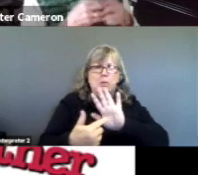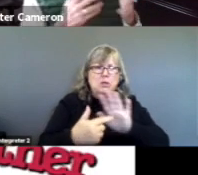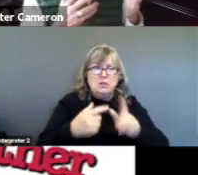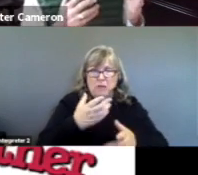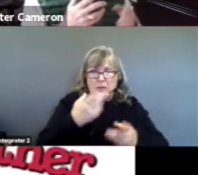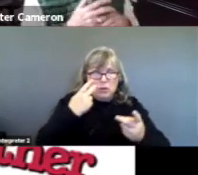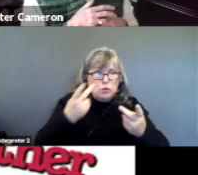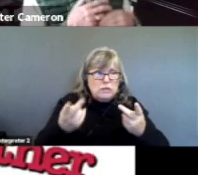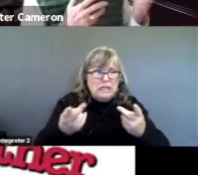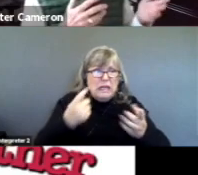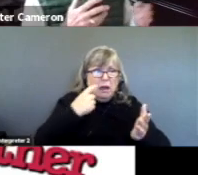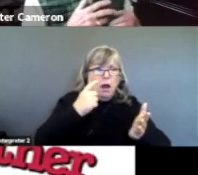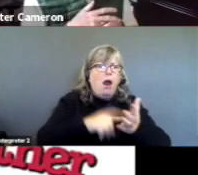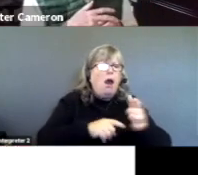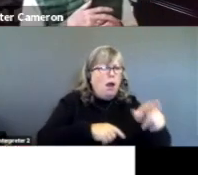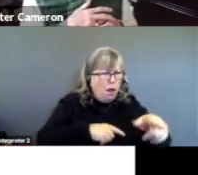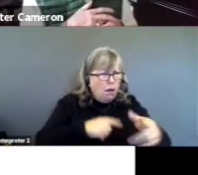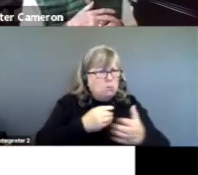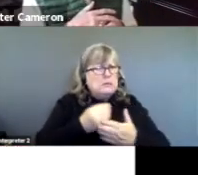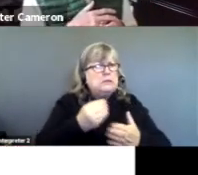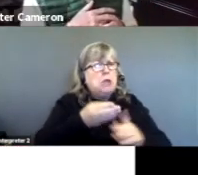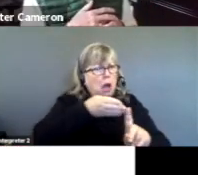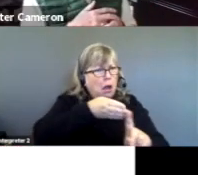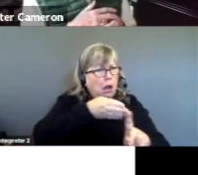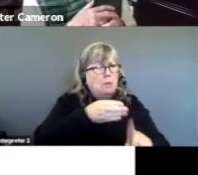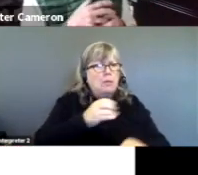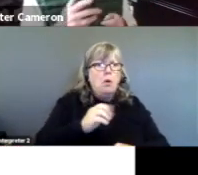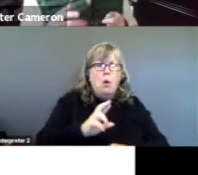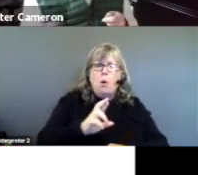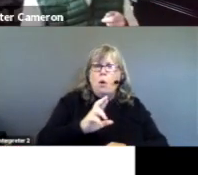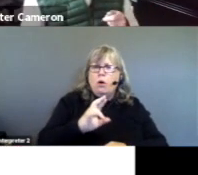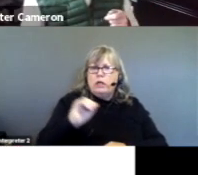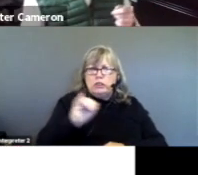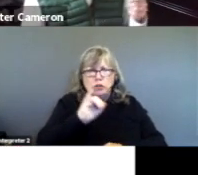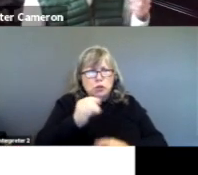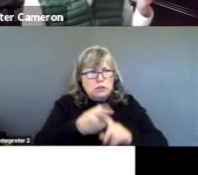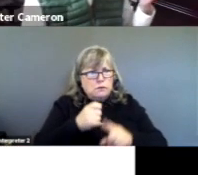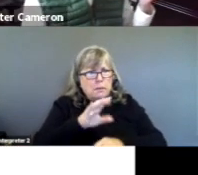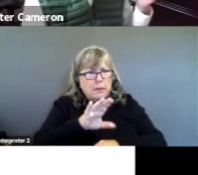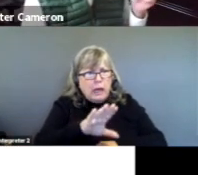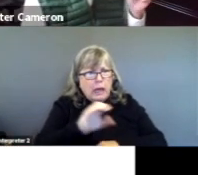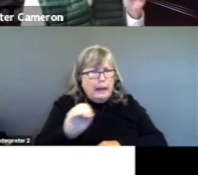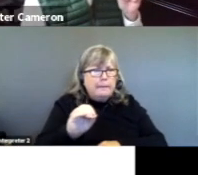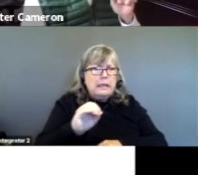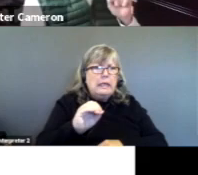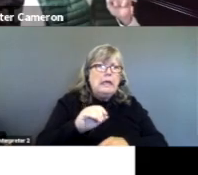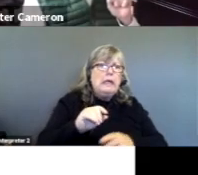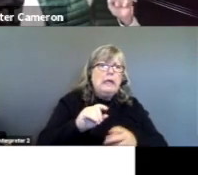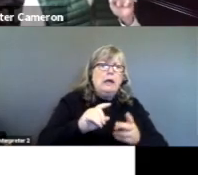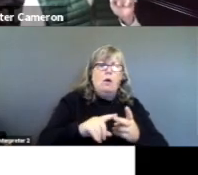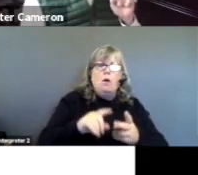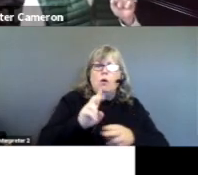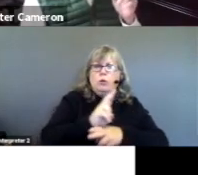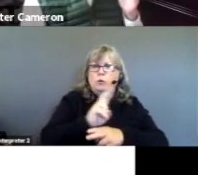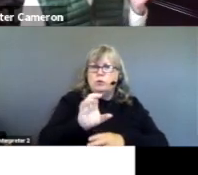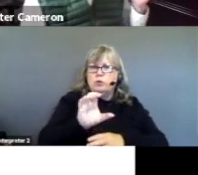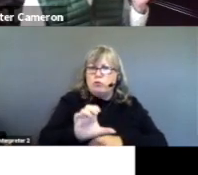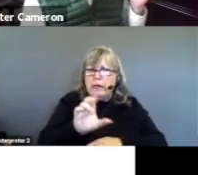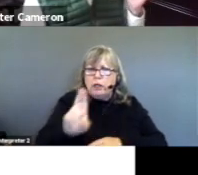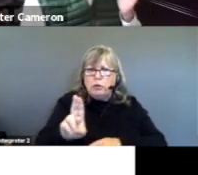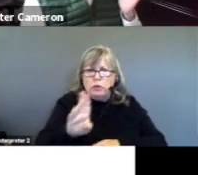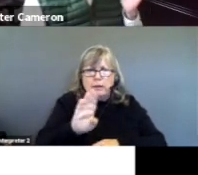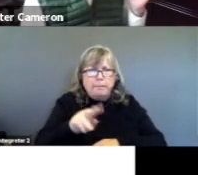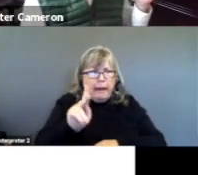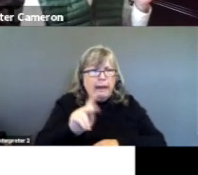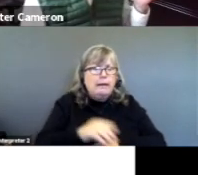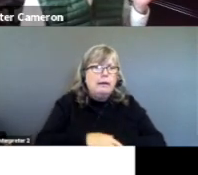Maybe you've shopped at them, or maybe you have insurance with the cooperators, or you've banked with a credit union, or had a